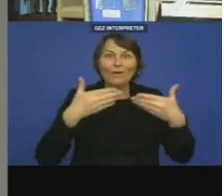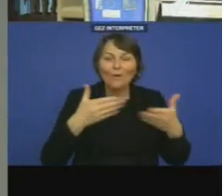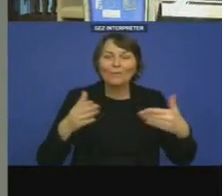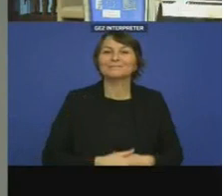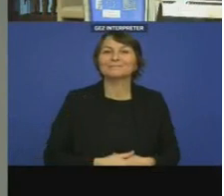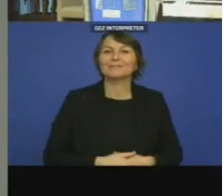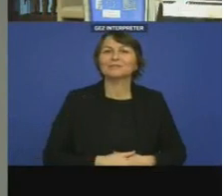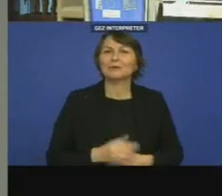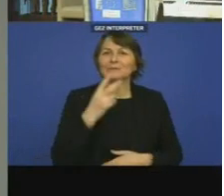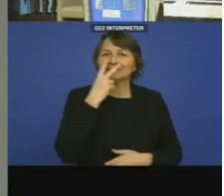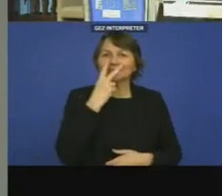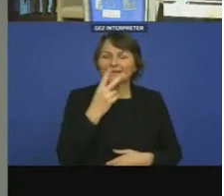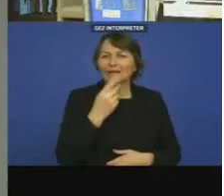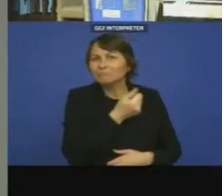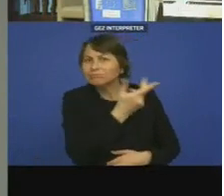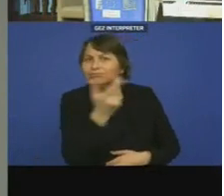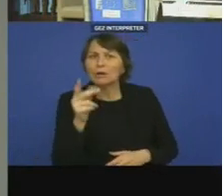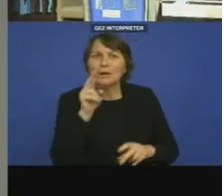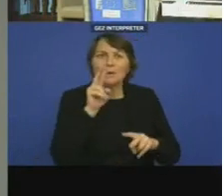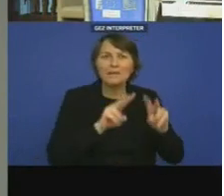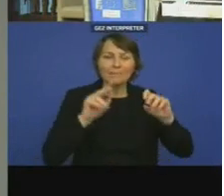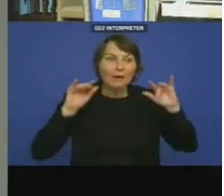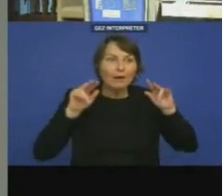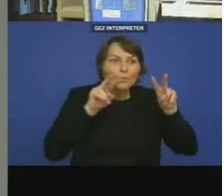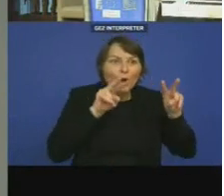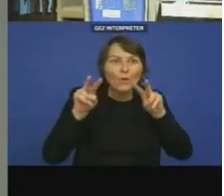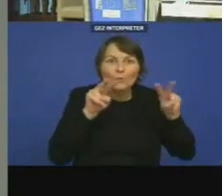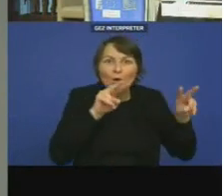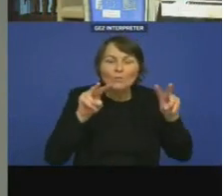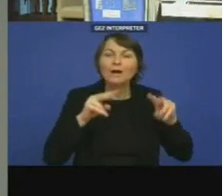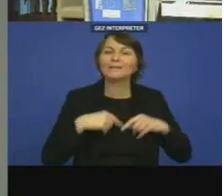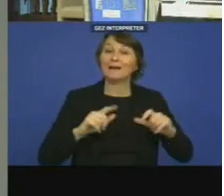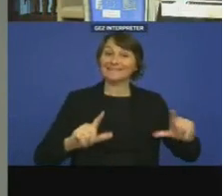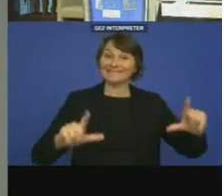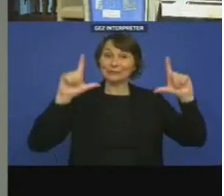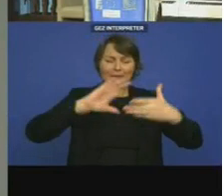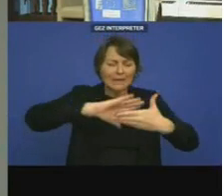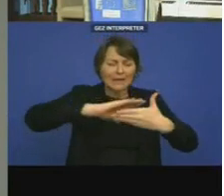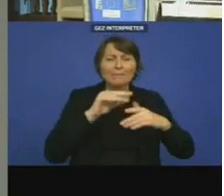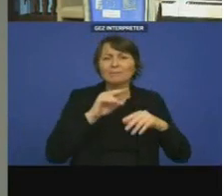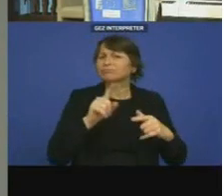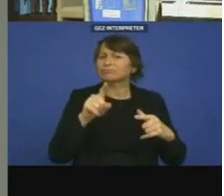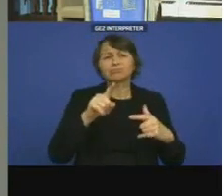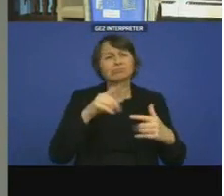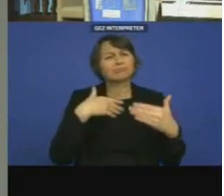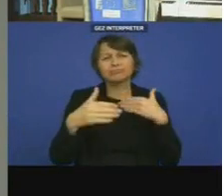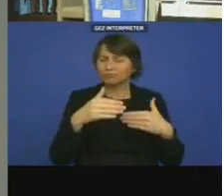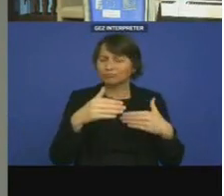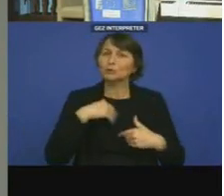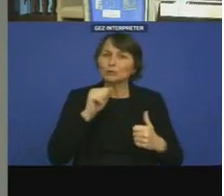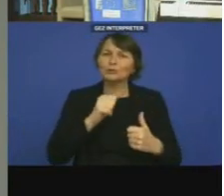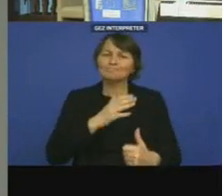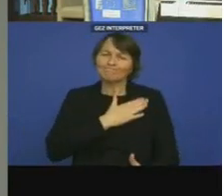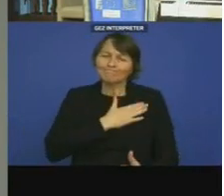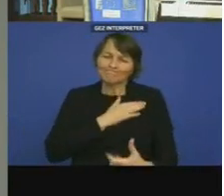following the event online, but even behind the screen, one thing remains the same: your commitment to sport and to